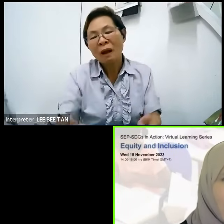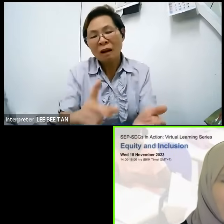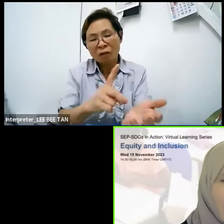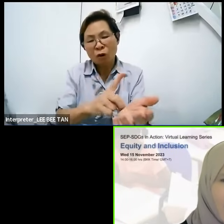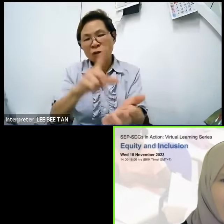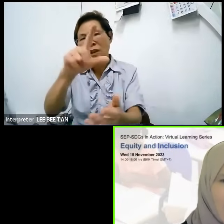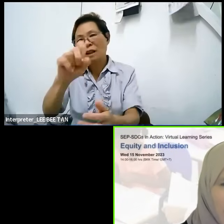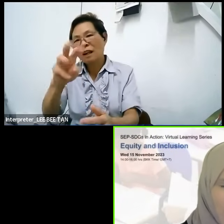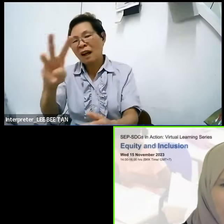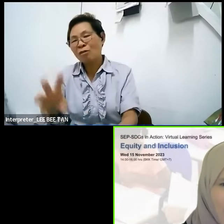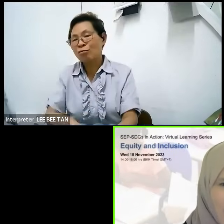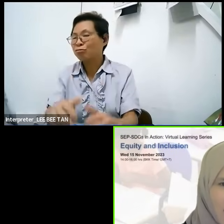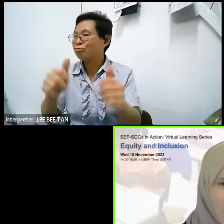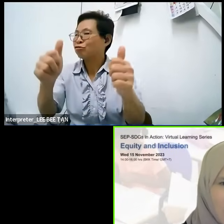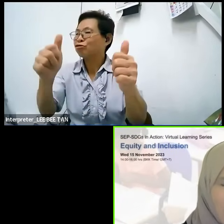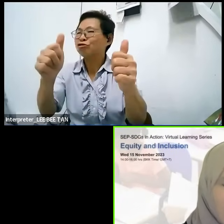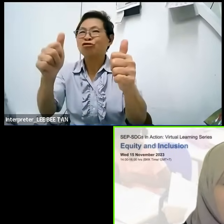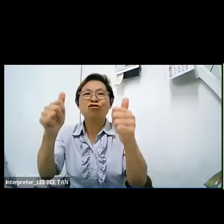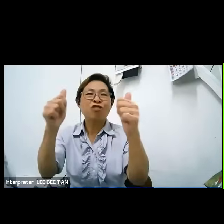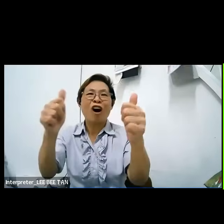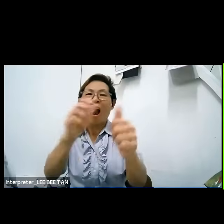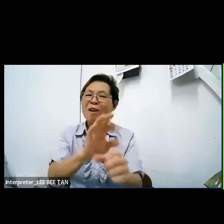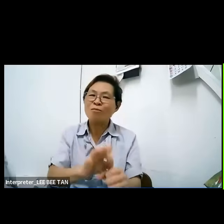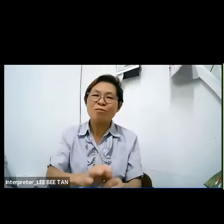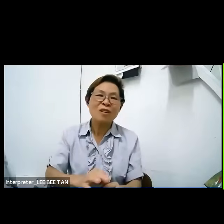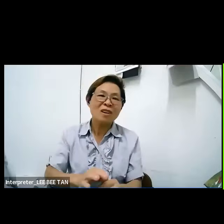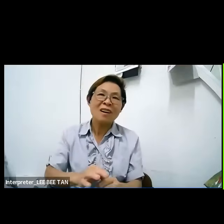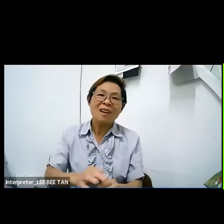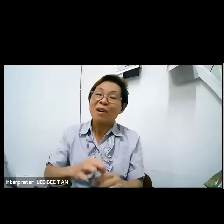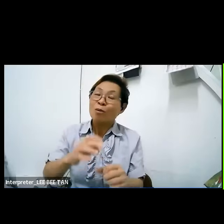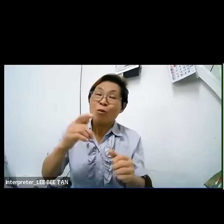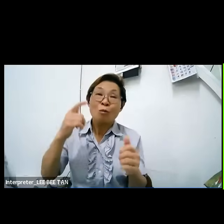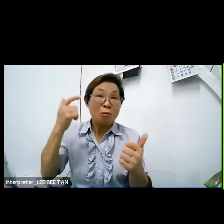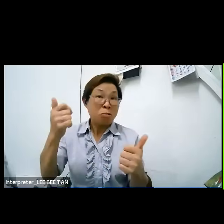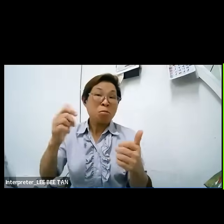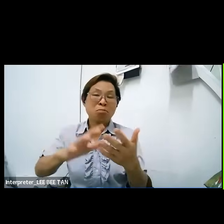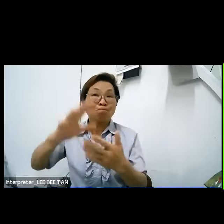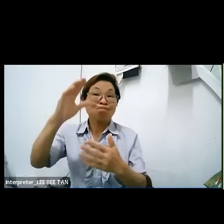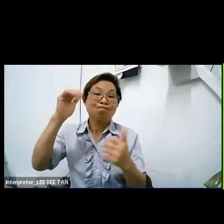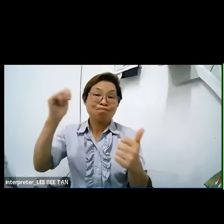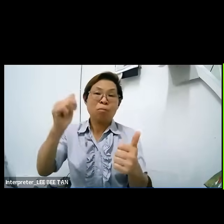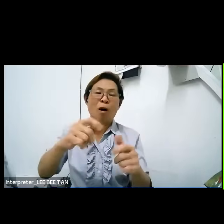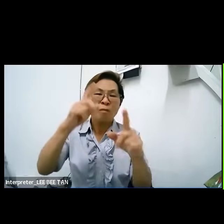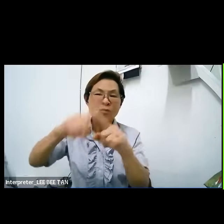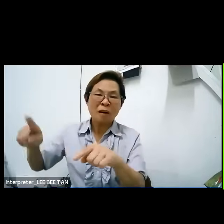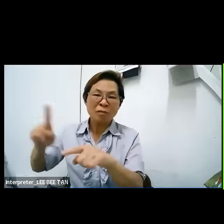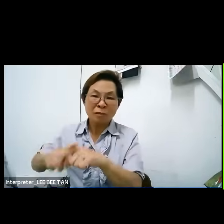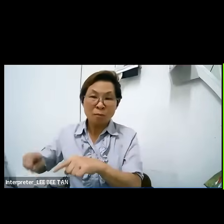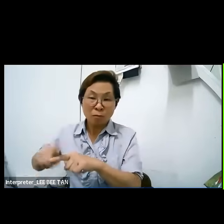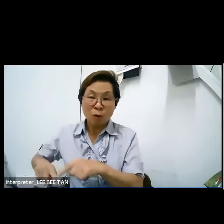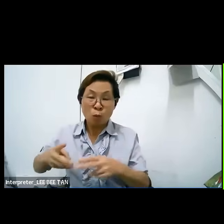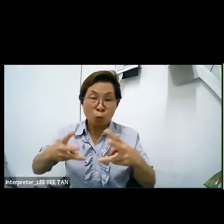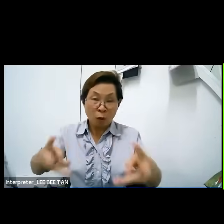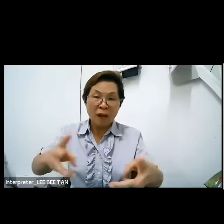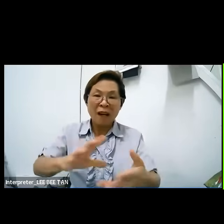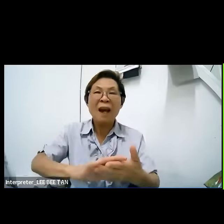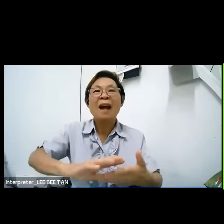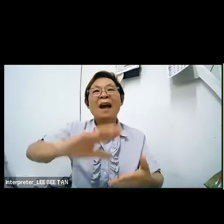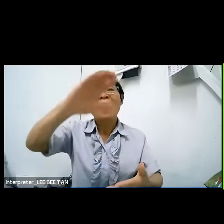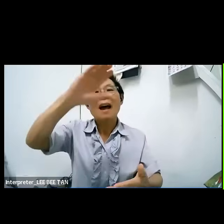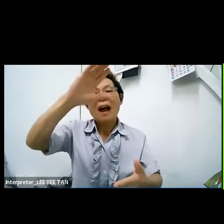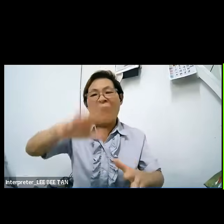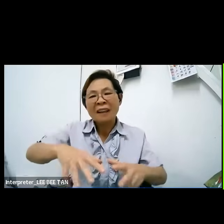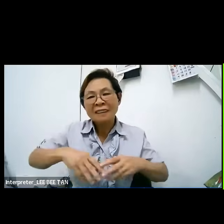Very enlightening and inspiring indeed, Doctor. And the multifaceted approaches that you mentioned, like embracing equity,